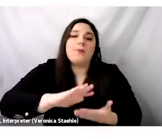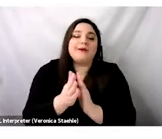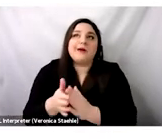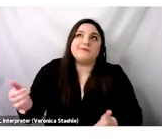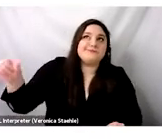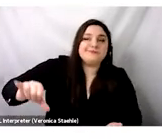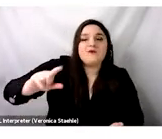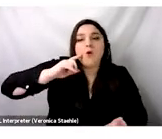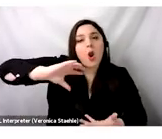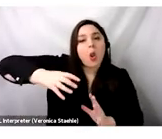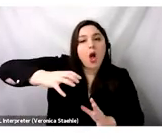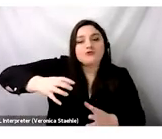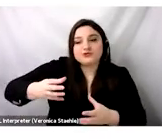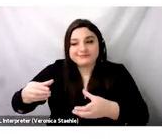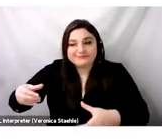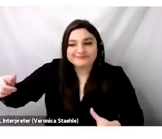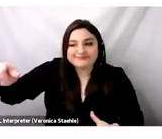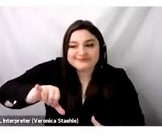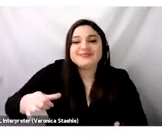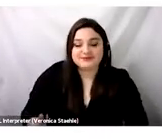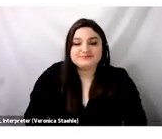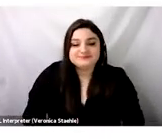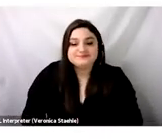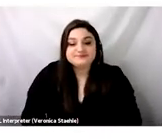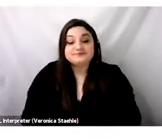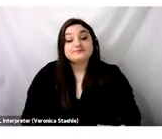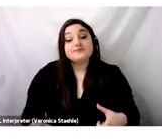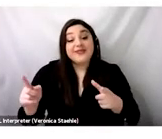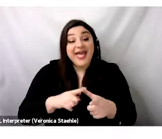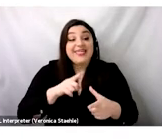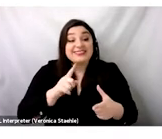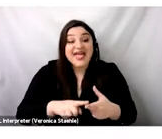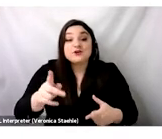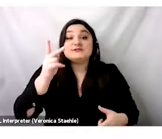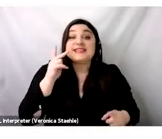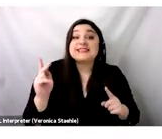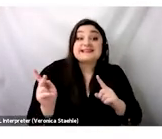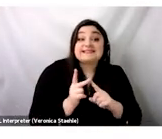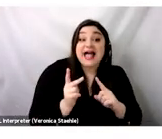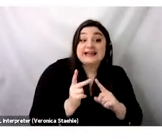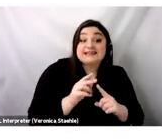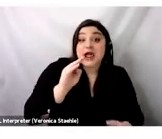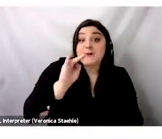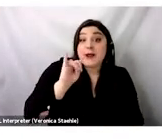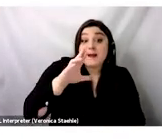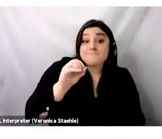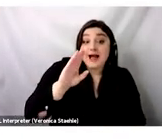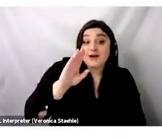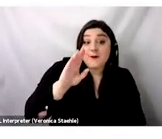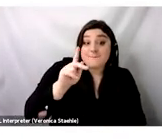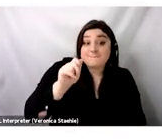And there are microbeads, which are not pictured, but they're so, so, so tiny. Luckily, Obama passed the Microbead Free Waters Act